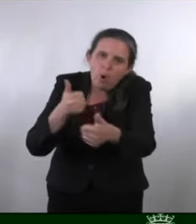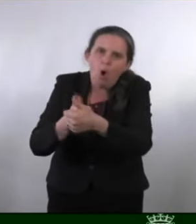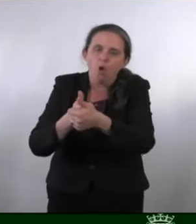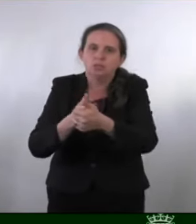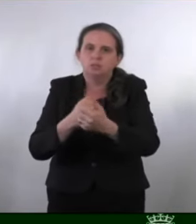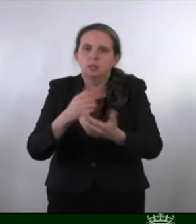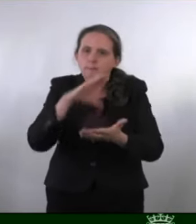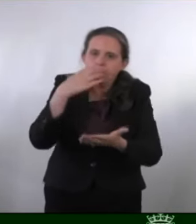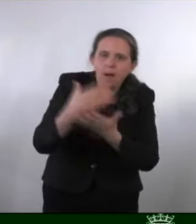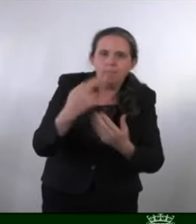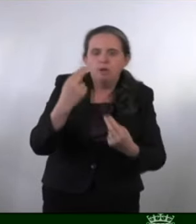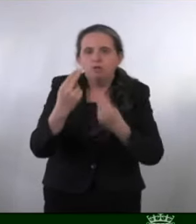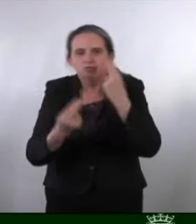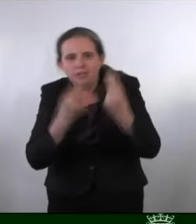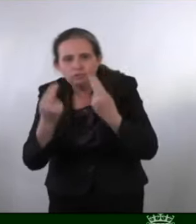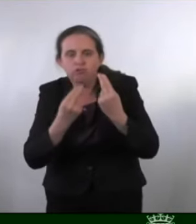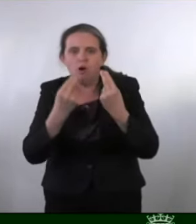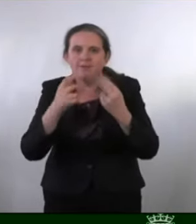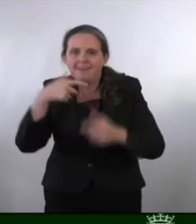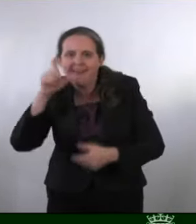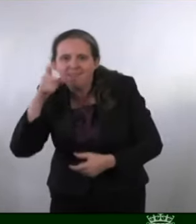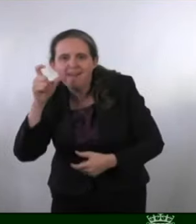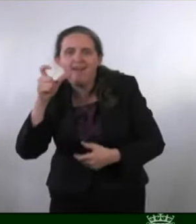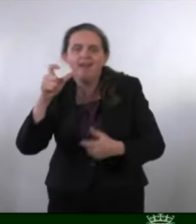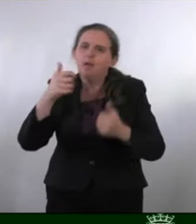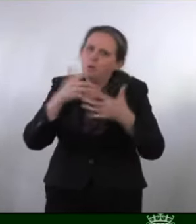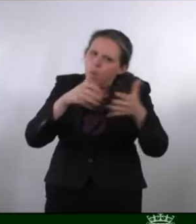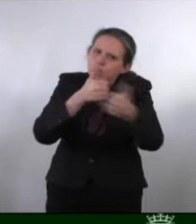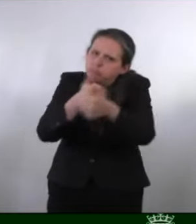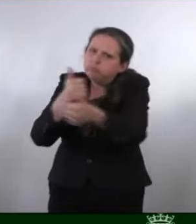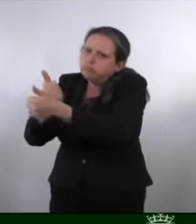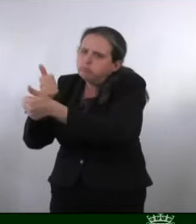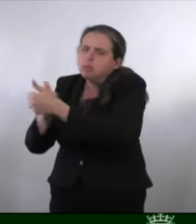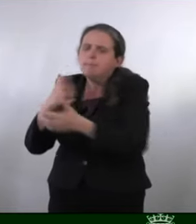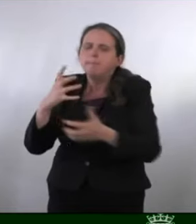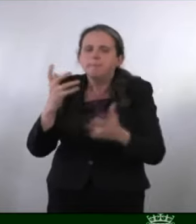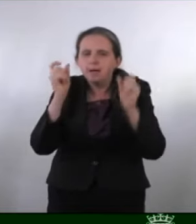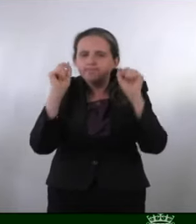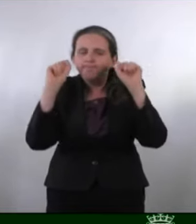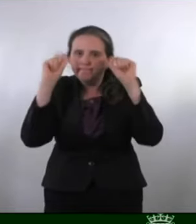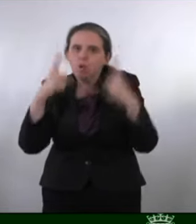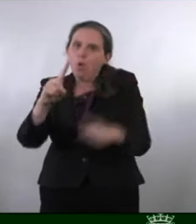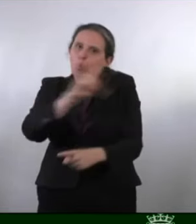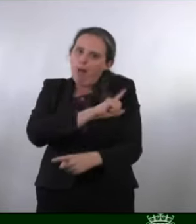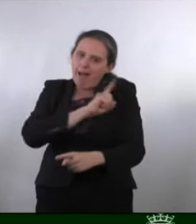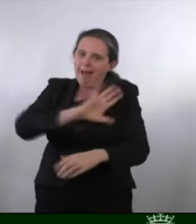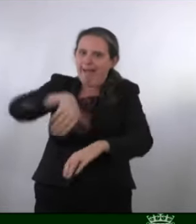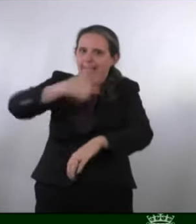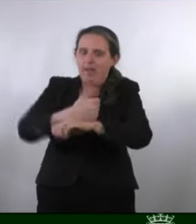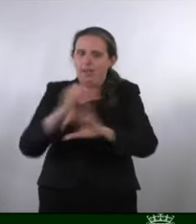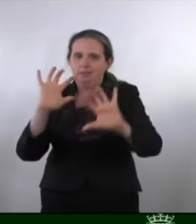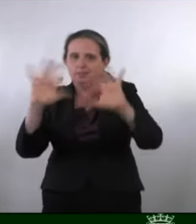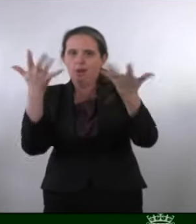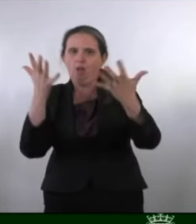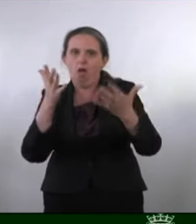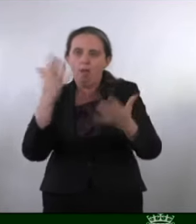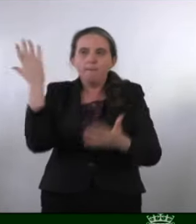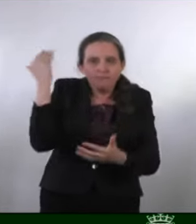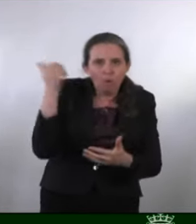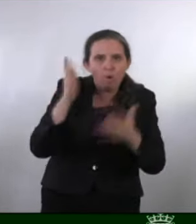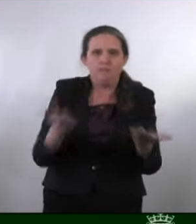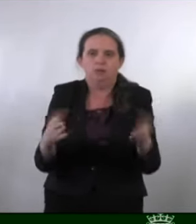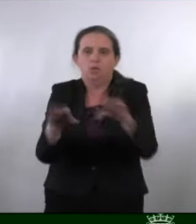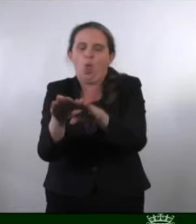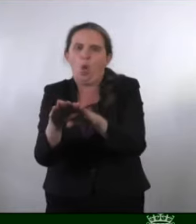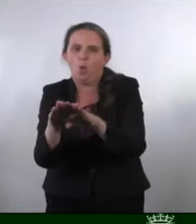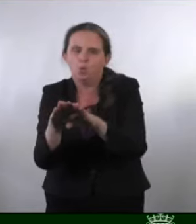measures that were brought in pose. And the reason behind having to have restrictions on hospitality is that